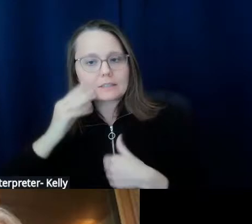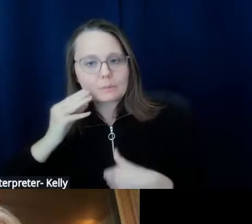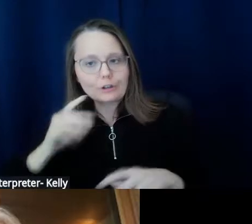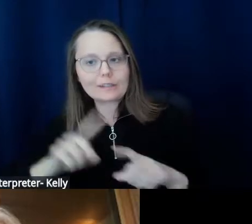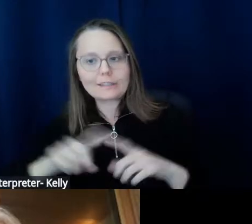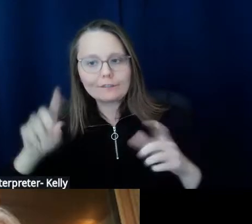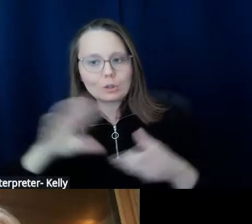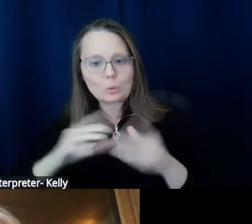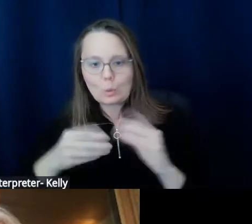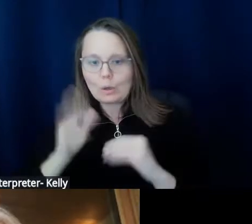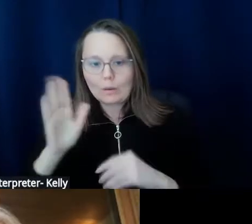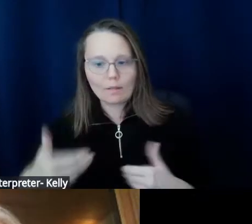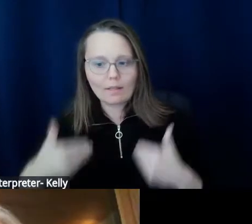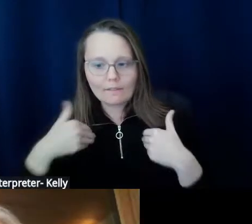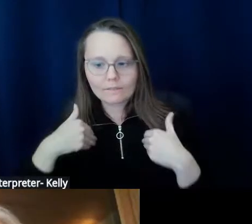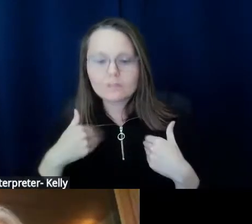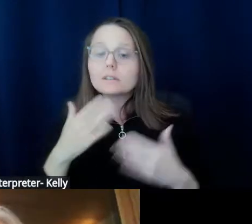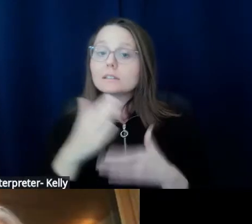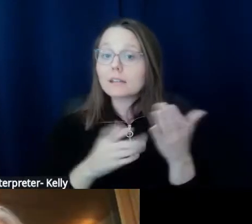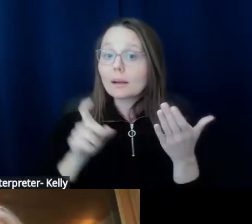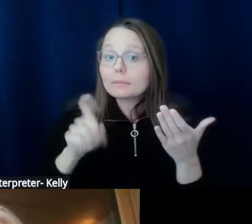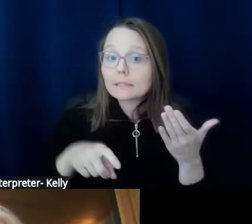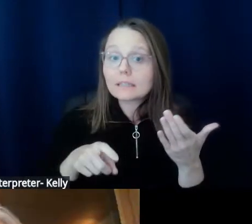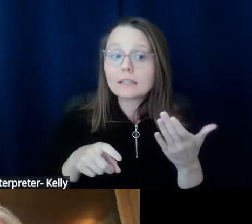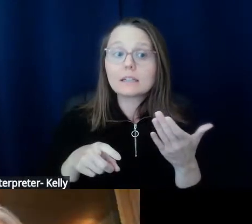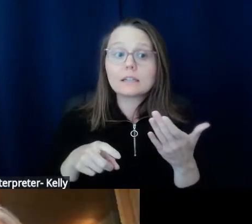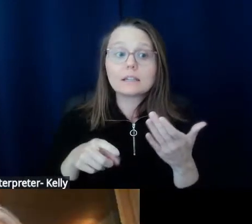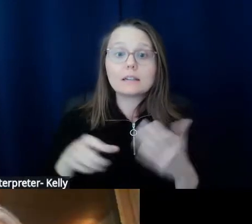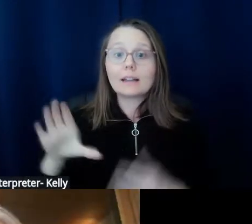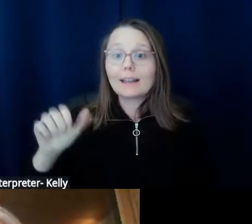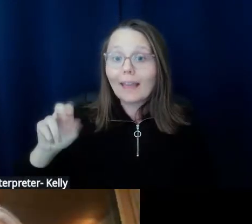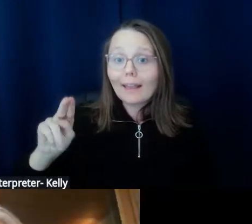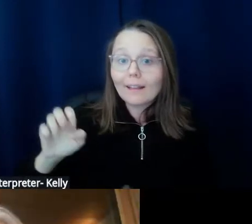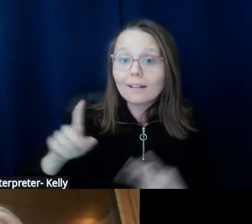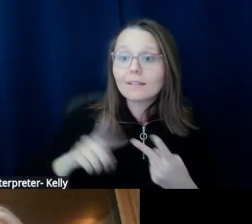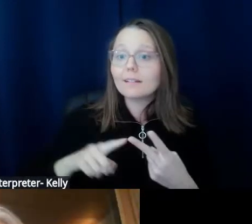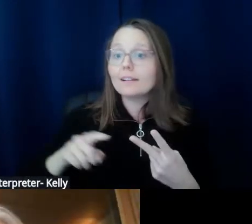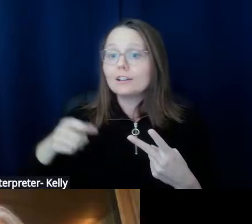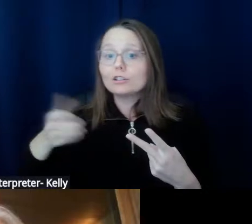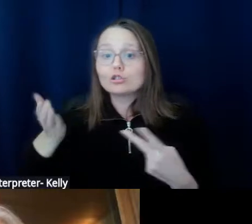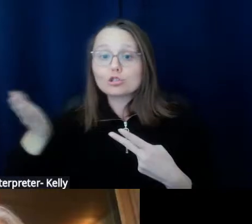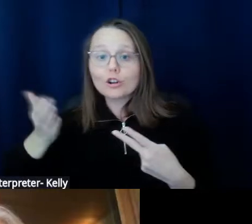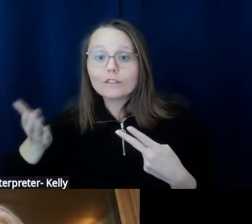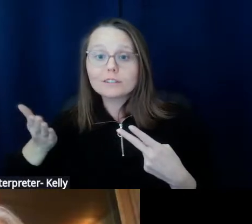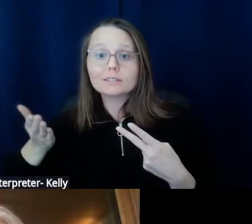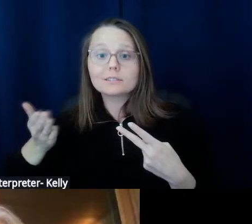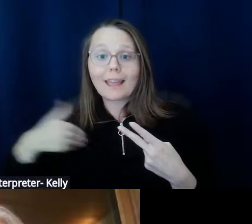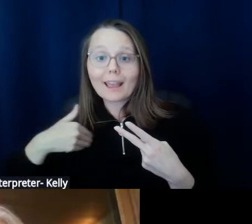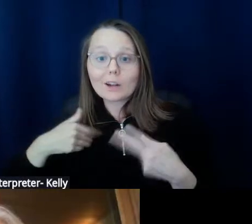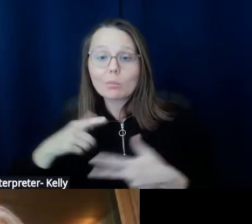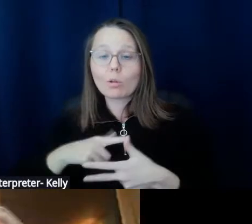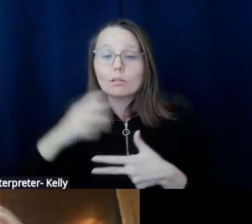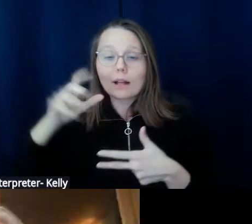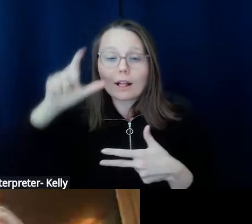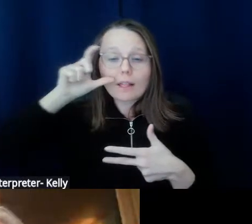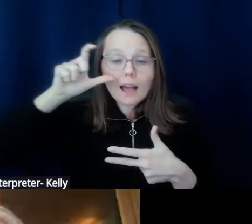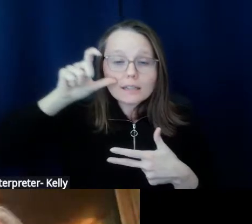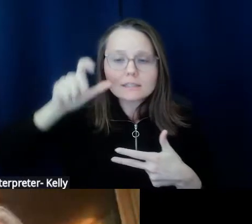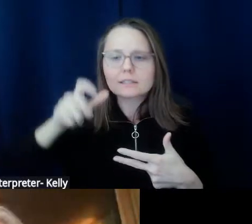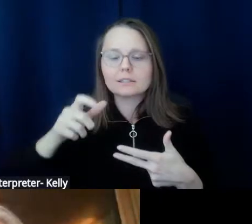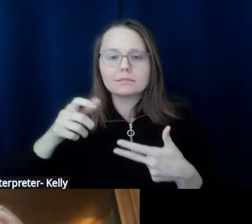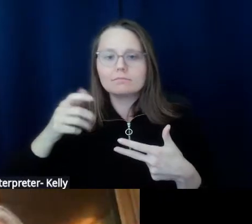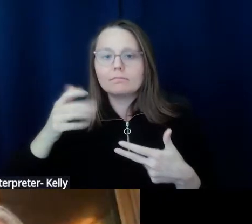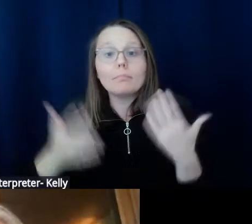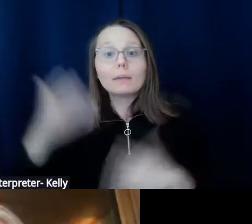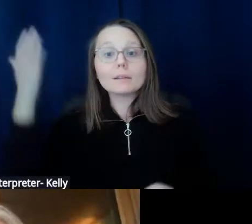story. Some use canes, some have service animals, some, wear dark glasses, some it's completely invisible and you